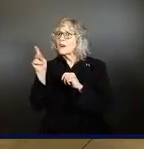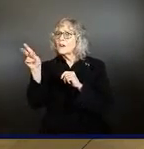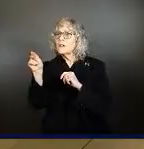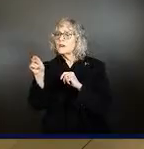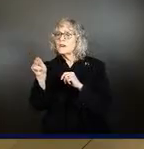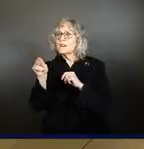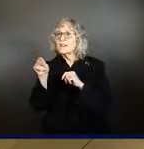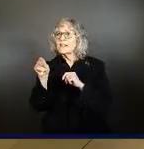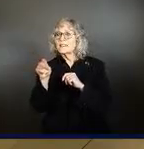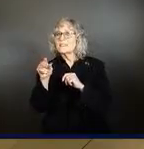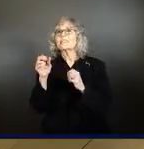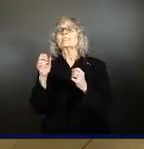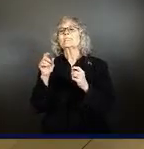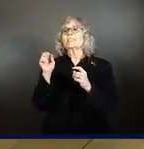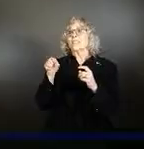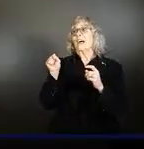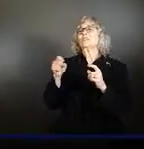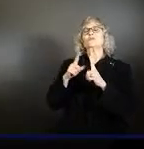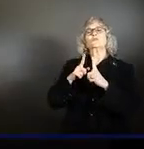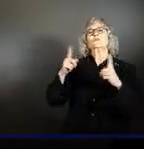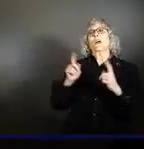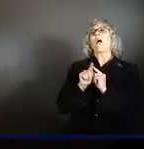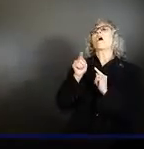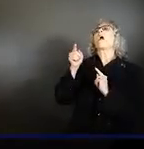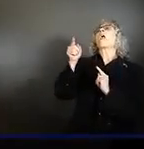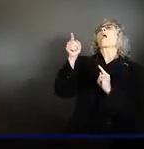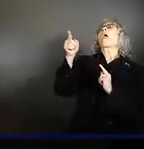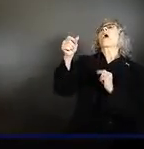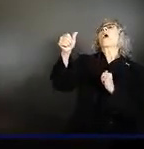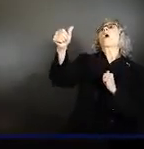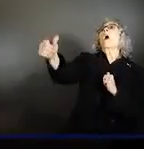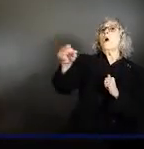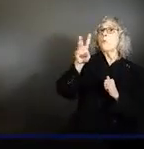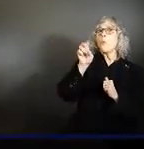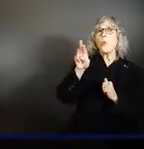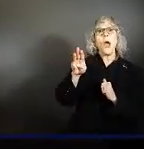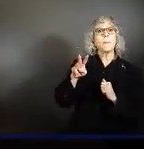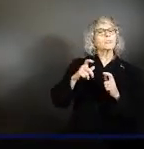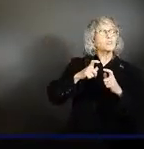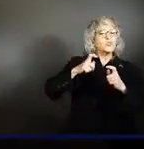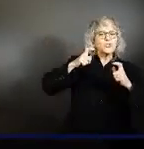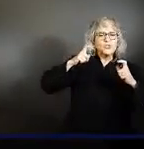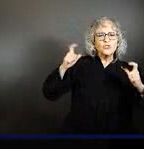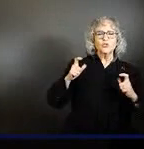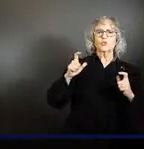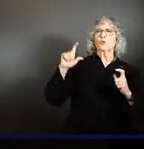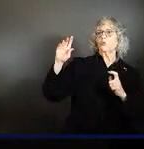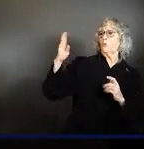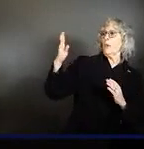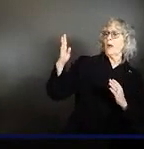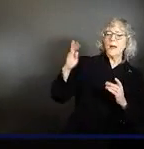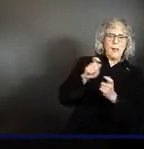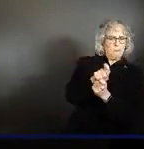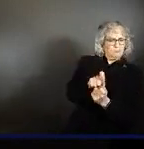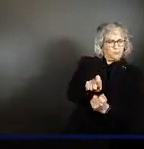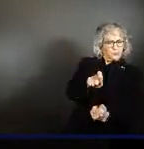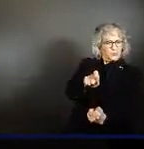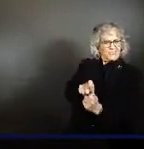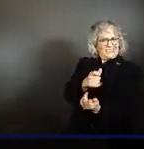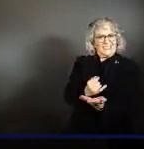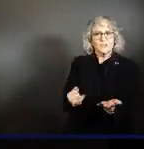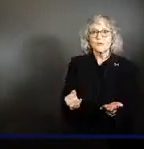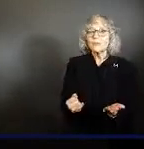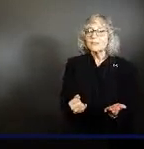very far away. But even though it's so far away, Webb has such a huge mirror and such precise instruments that we